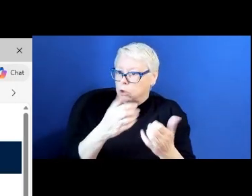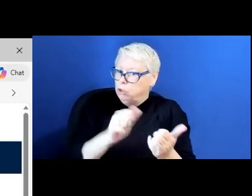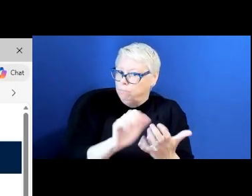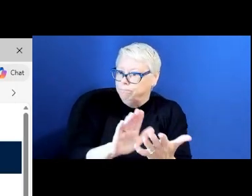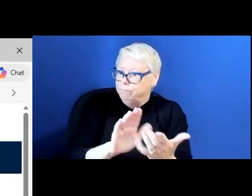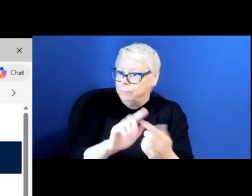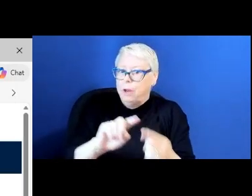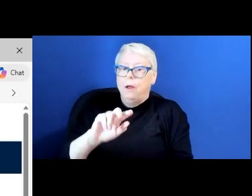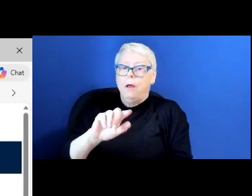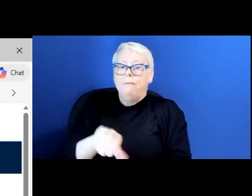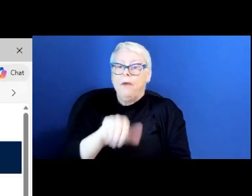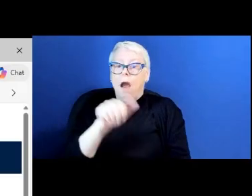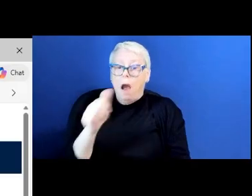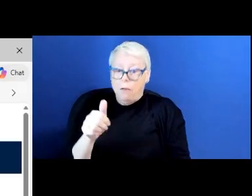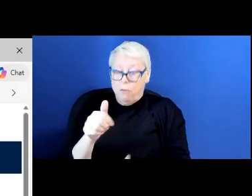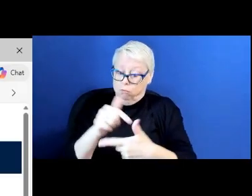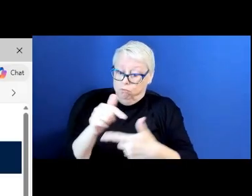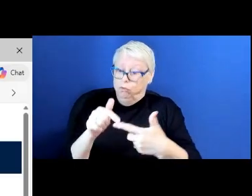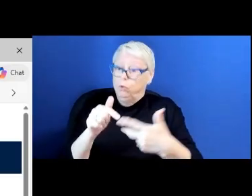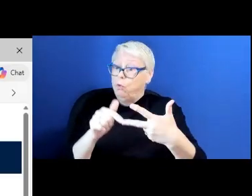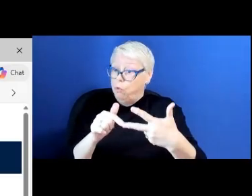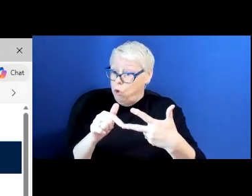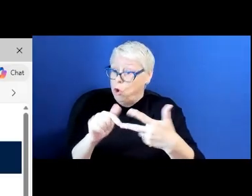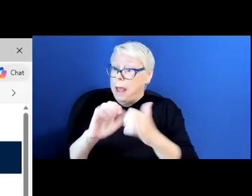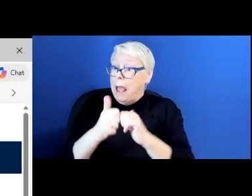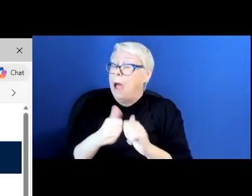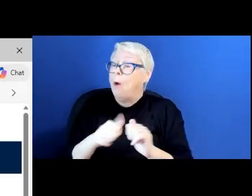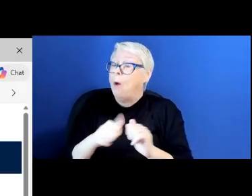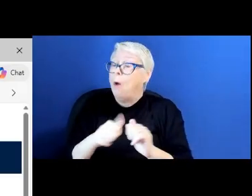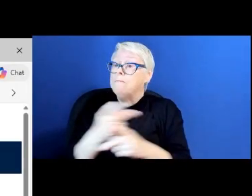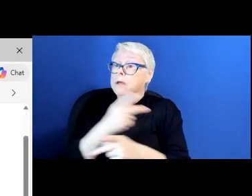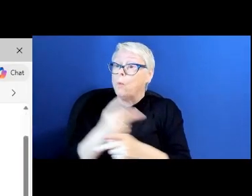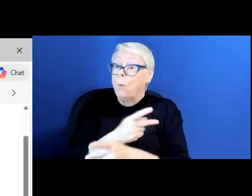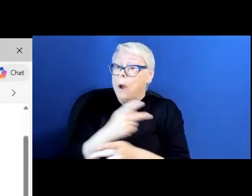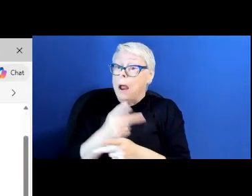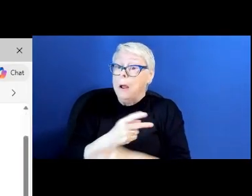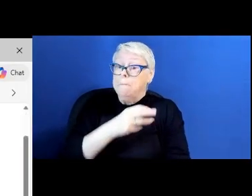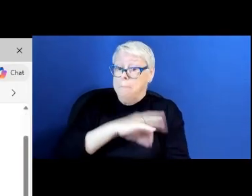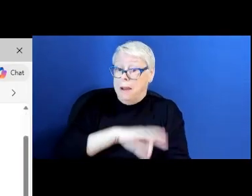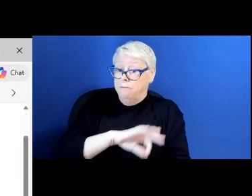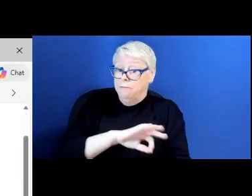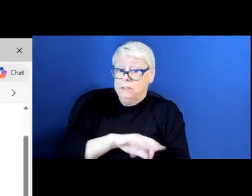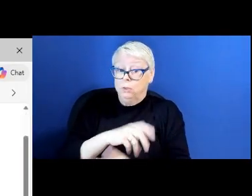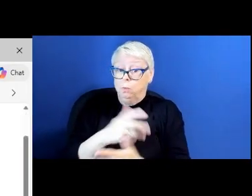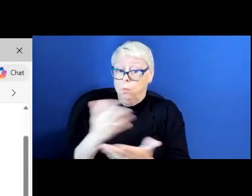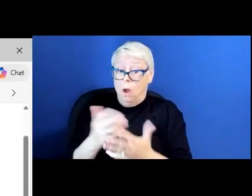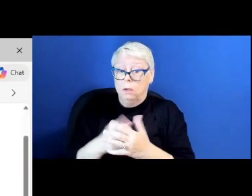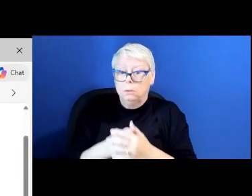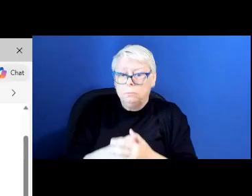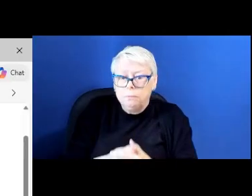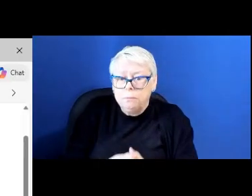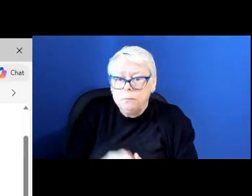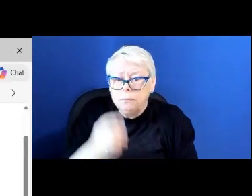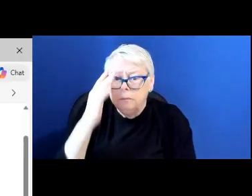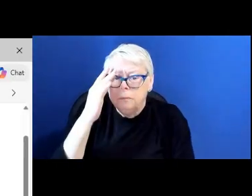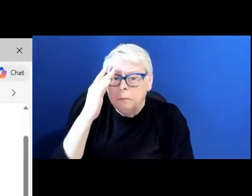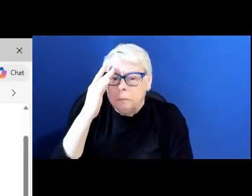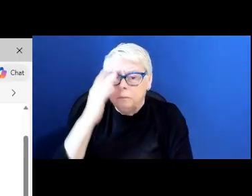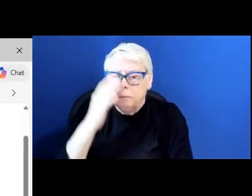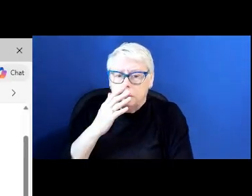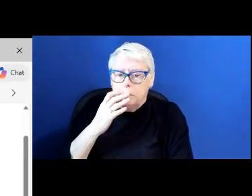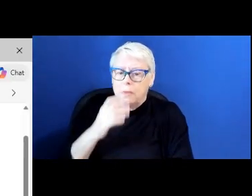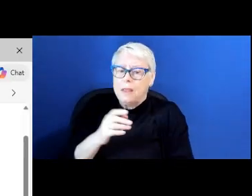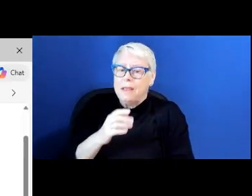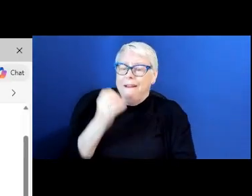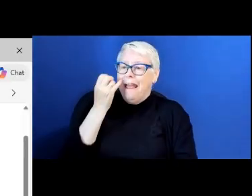find the benefits is a browsing or benefits. So it is the way when you really know what kind of benefit you're looking for,